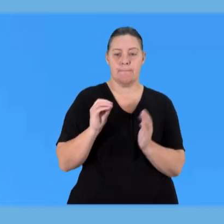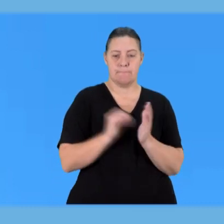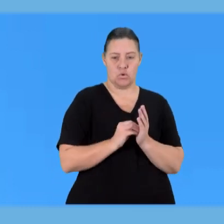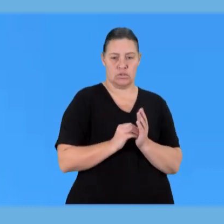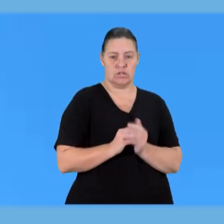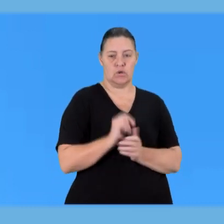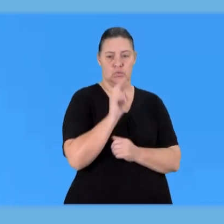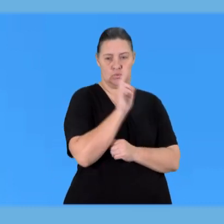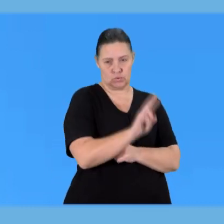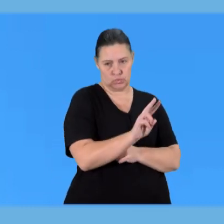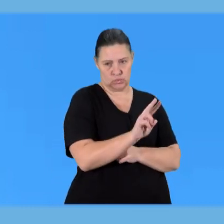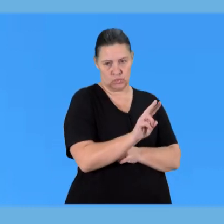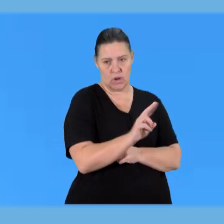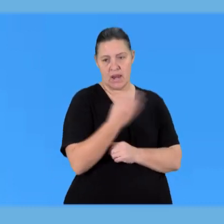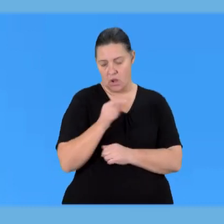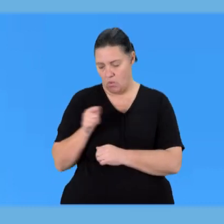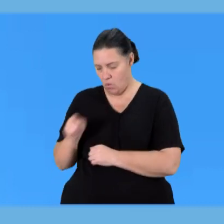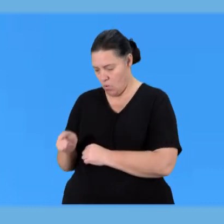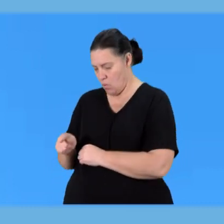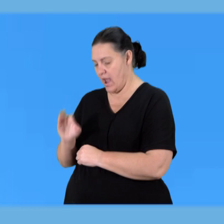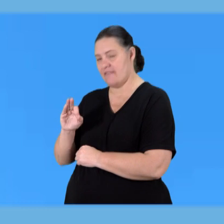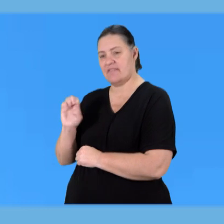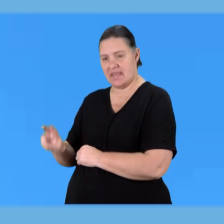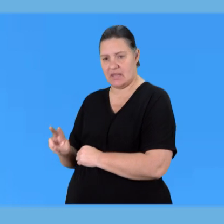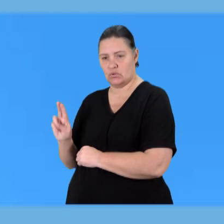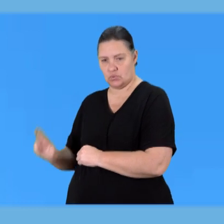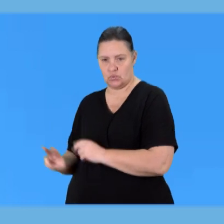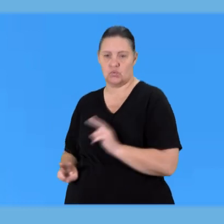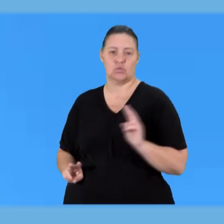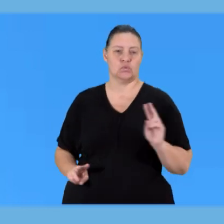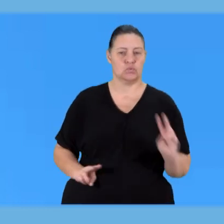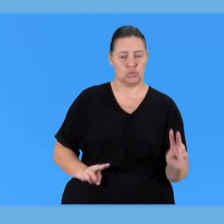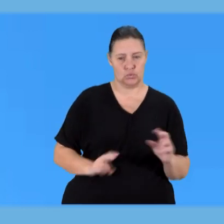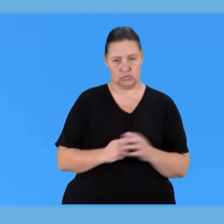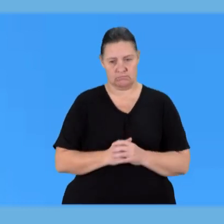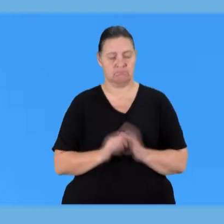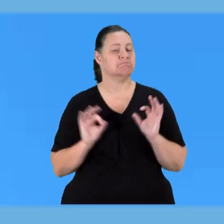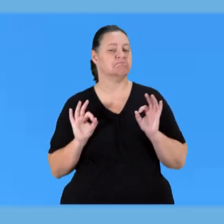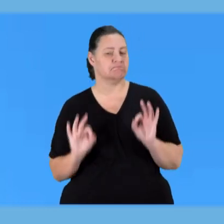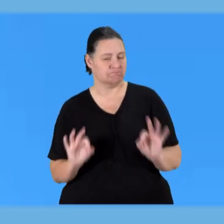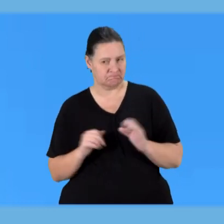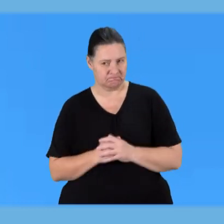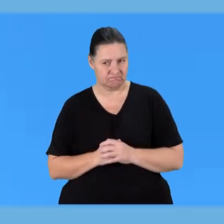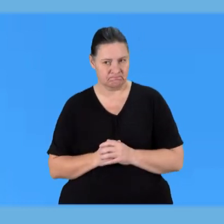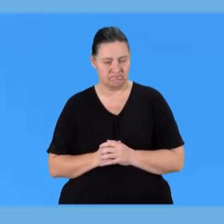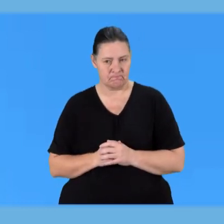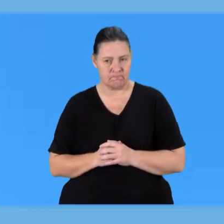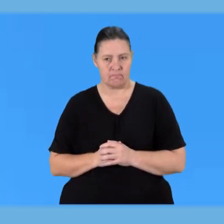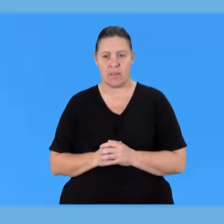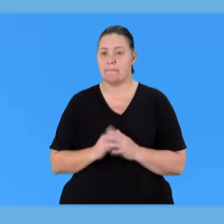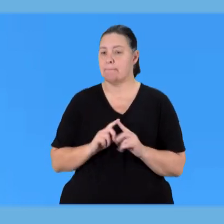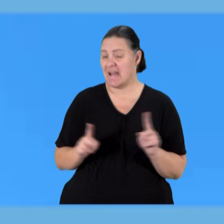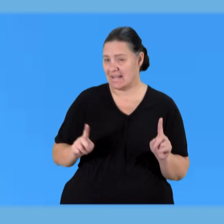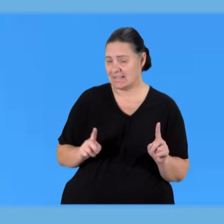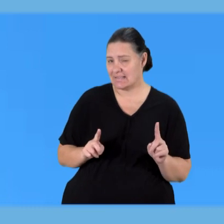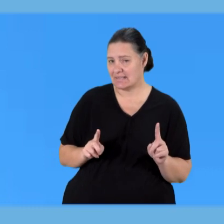if I put in a 2 here, I will now see that I have 2 ions on the left-hand side and 2 ions on the right-hand